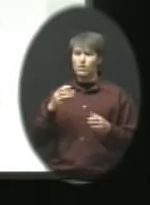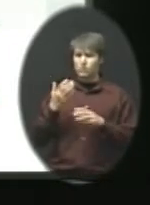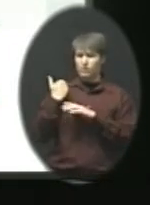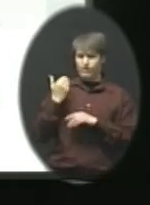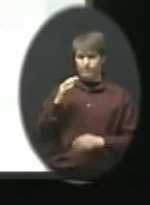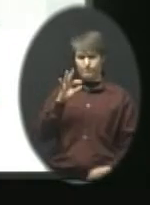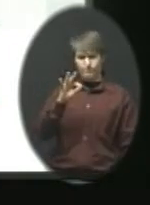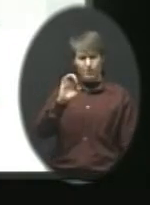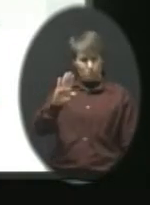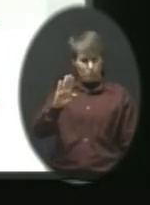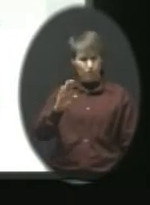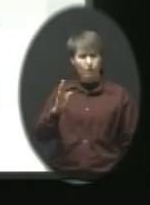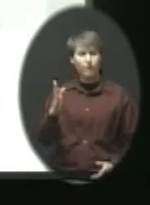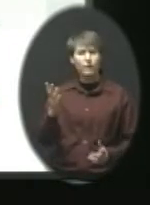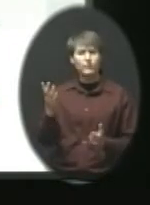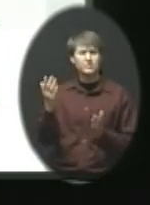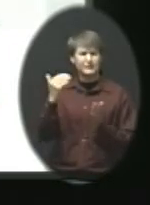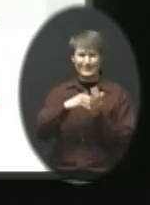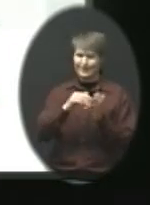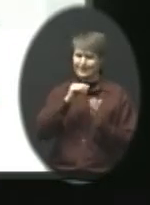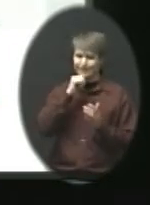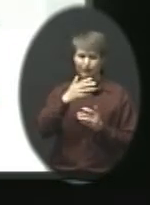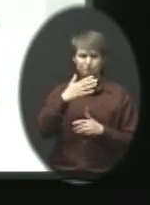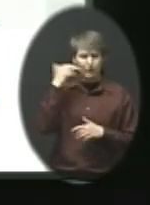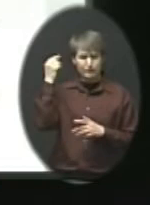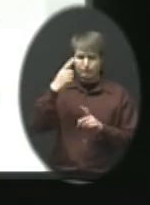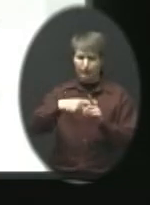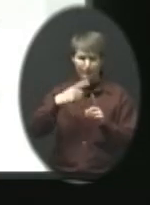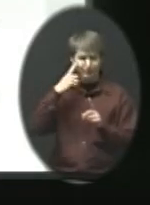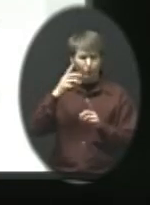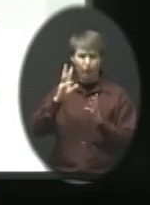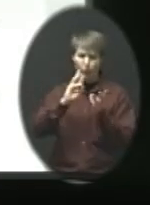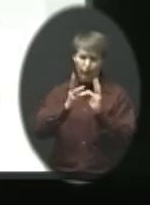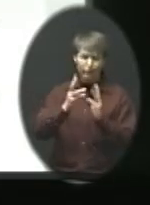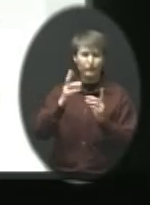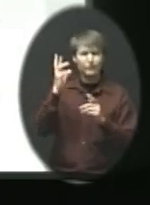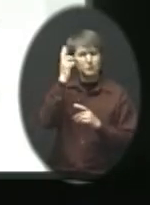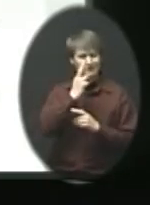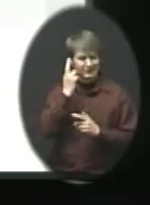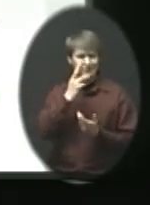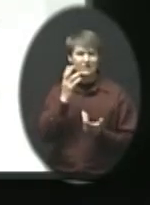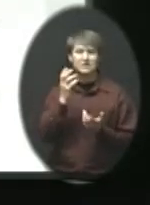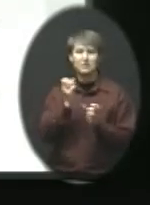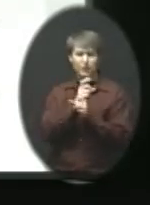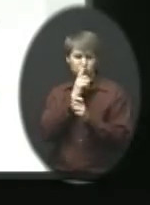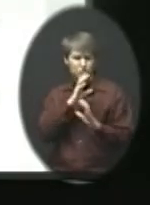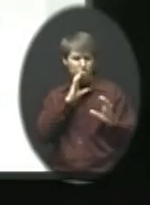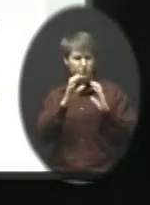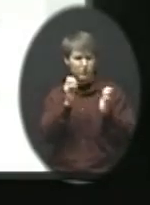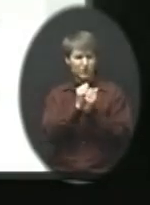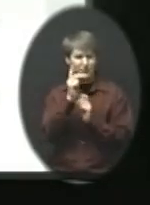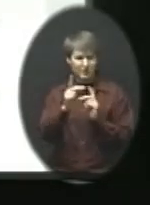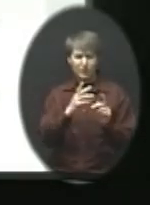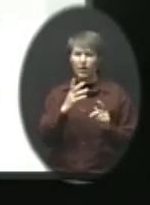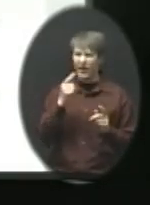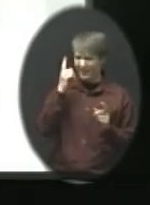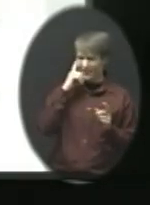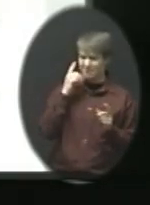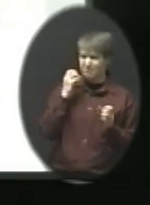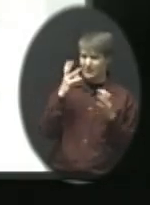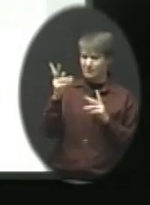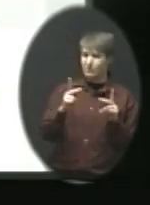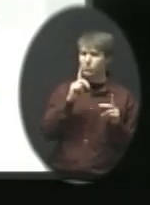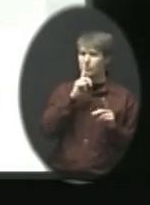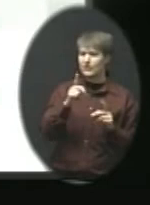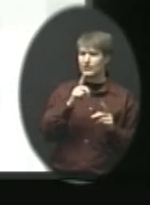February. Again, not the most consistent month for weather and making sure we were communicating with people. I think they were more interested in whether